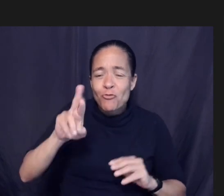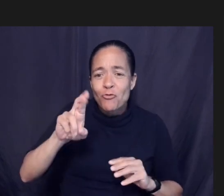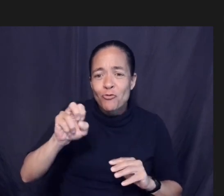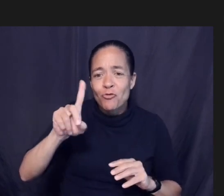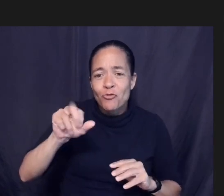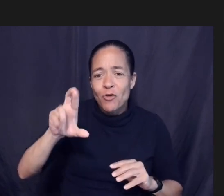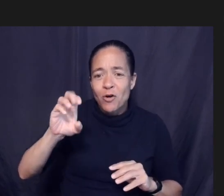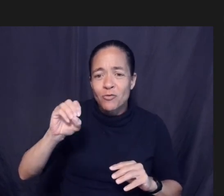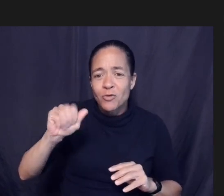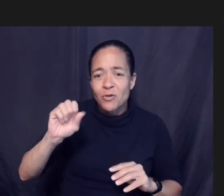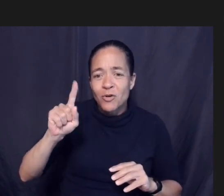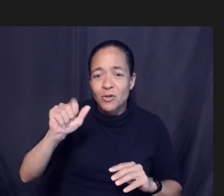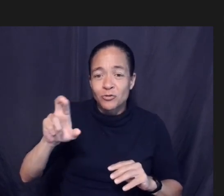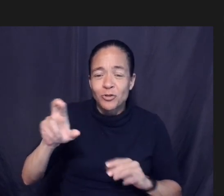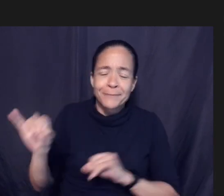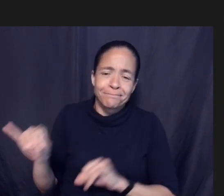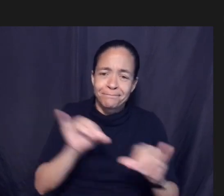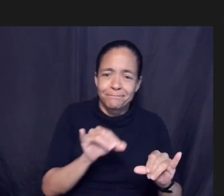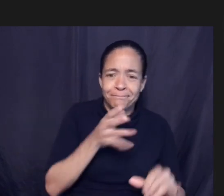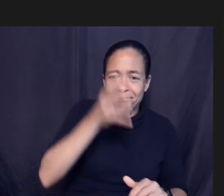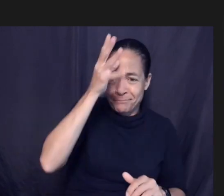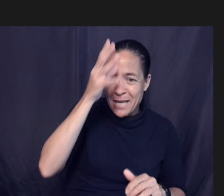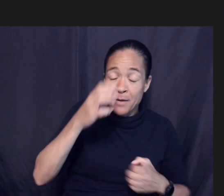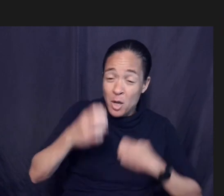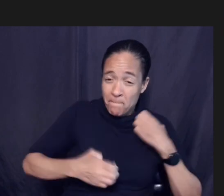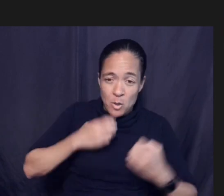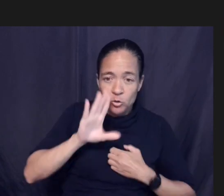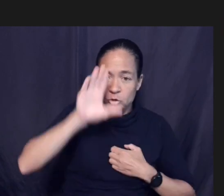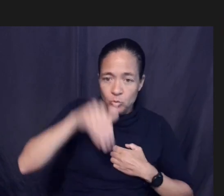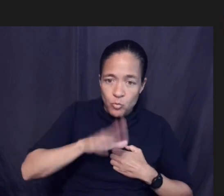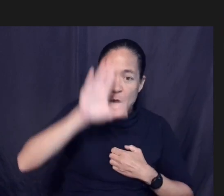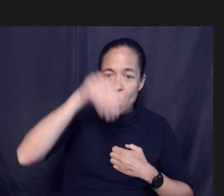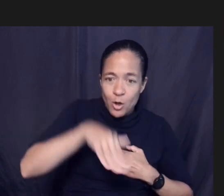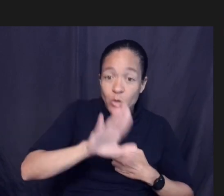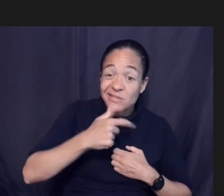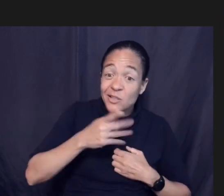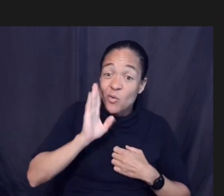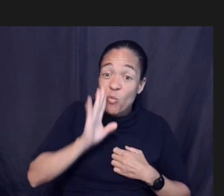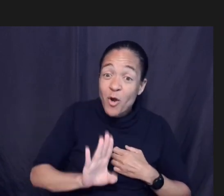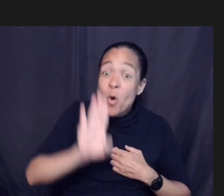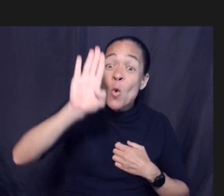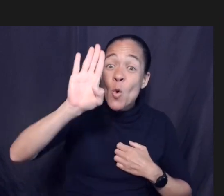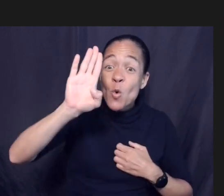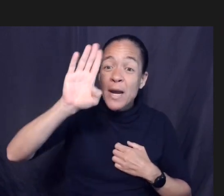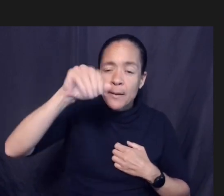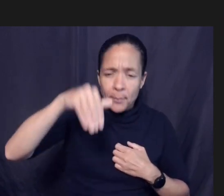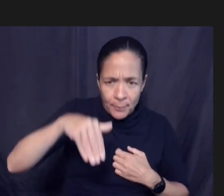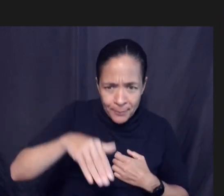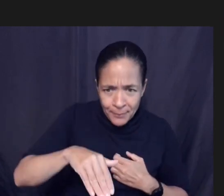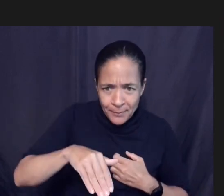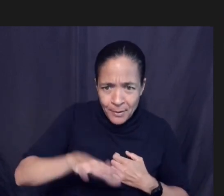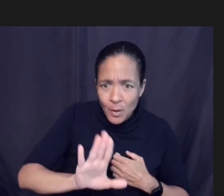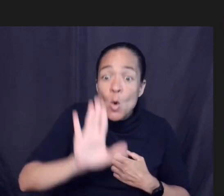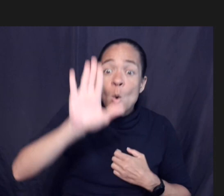parent, it's an emotional roller coaster. It has its highs, it has its lows, but